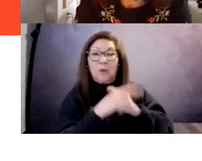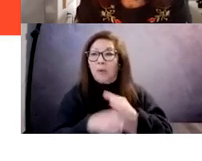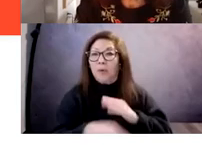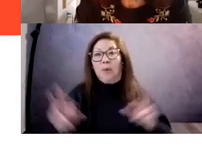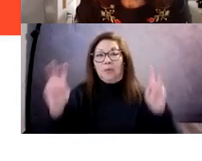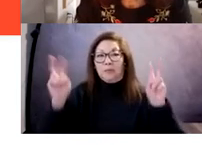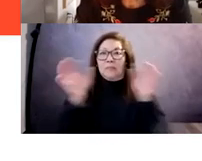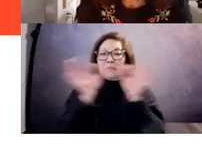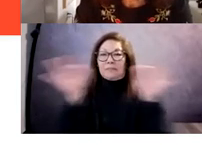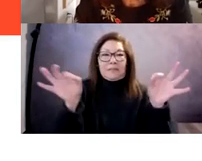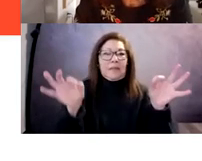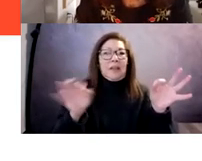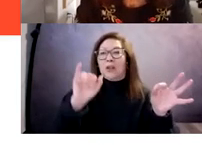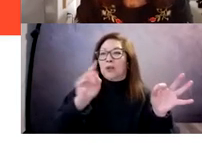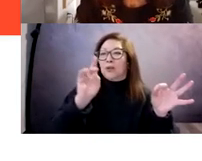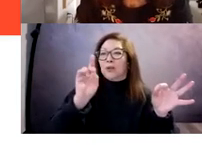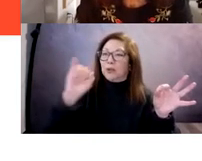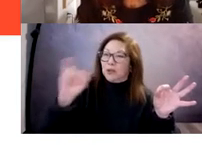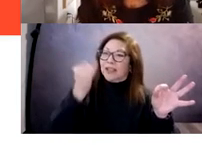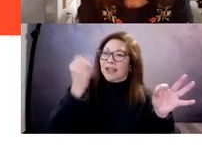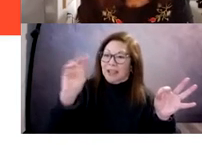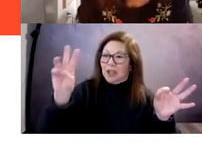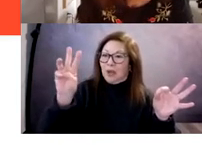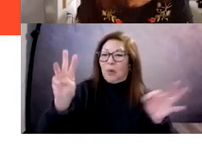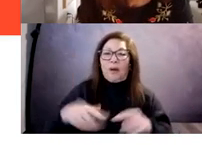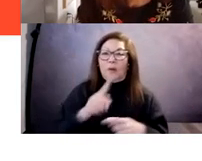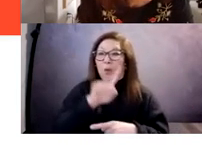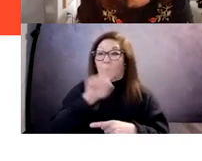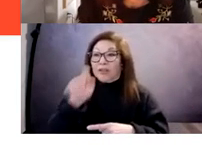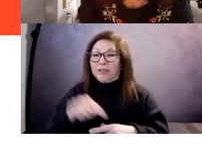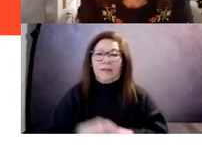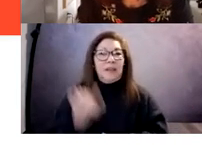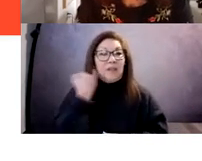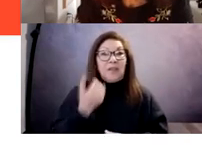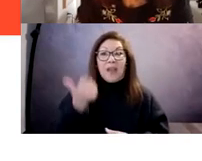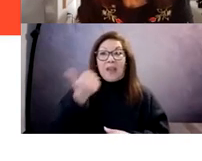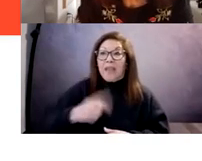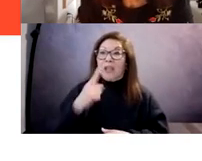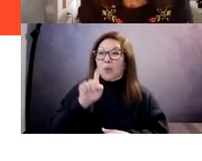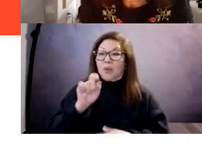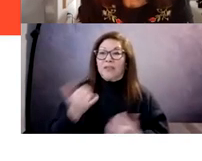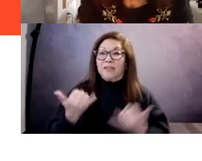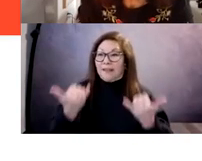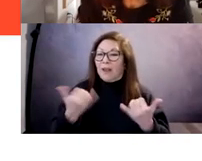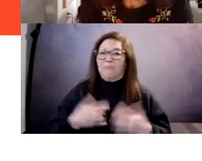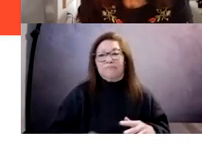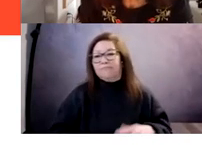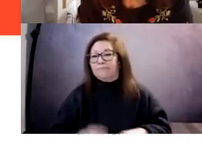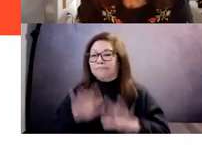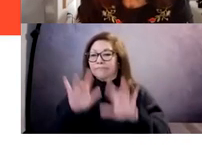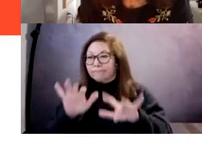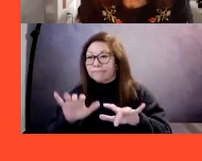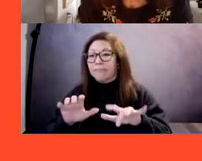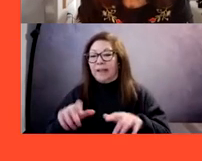Jadin Wong question. If you have any questions right now, you can pop it